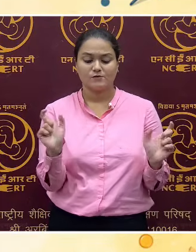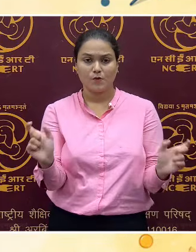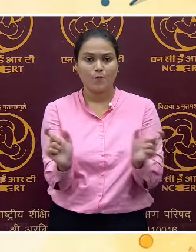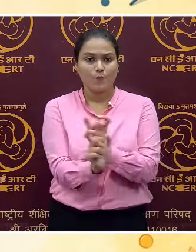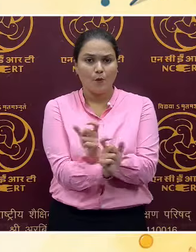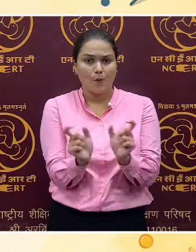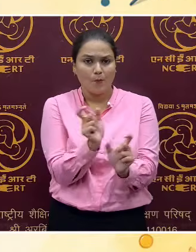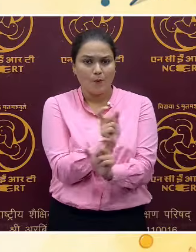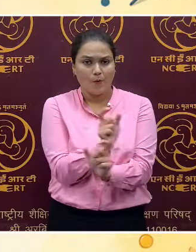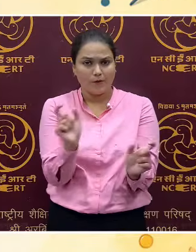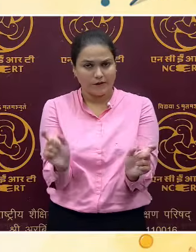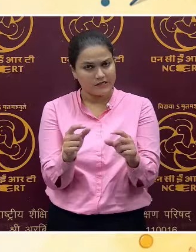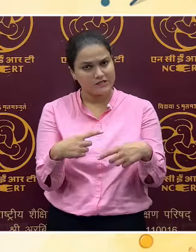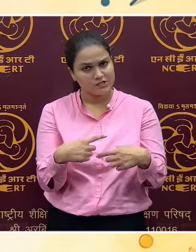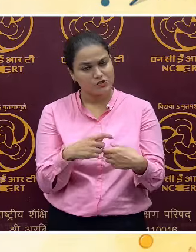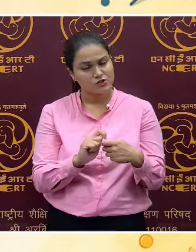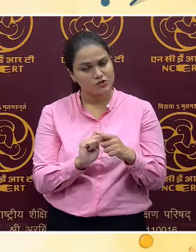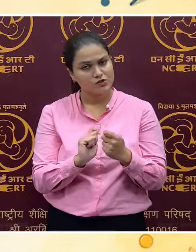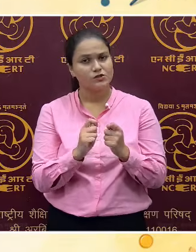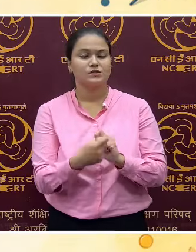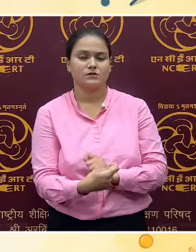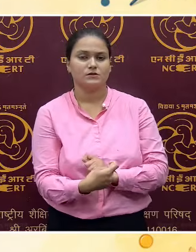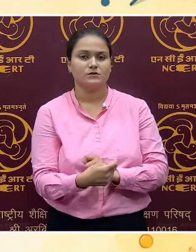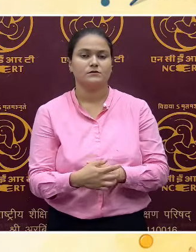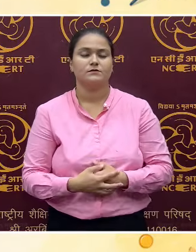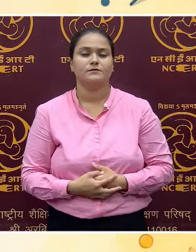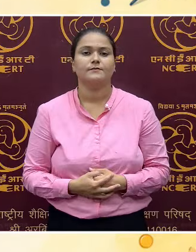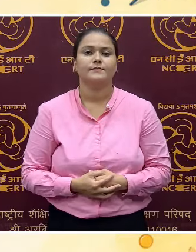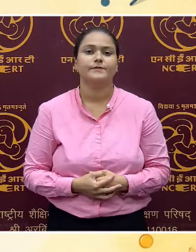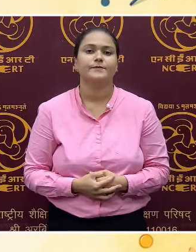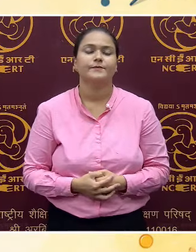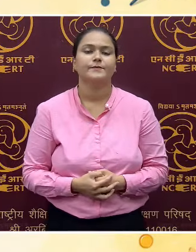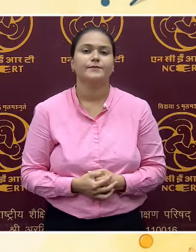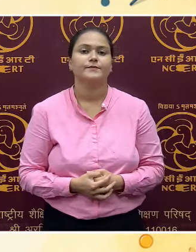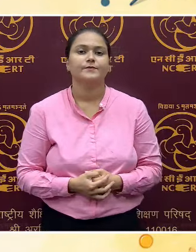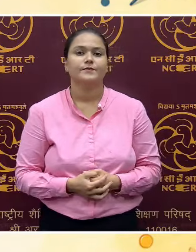Has baked, and then the cookie as the object.